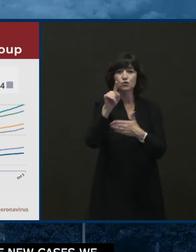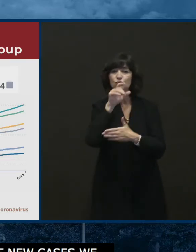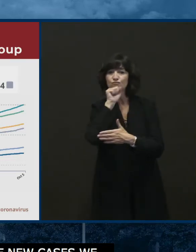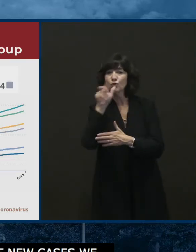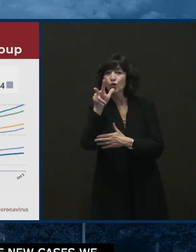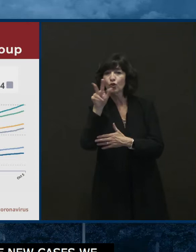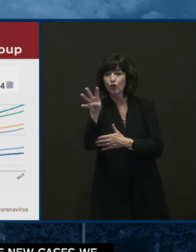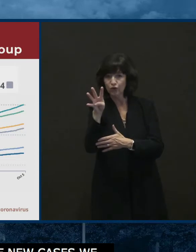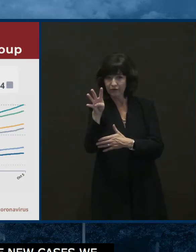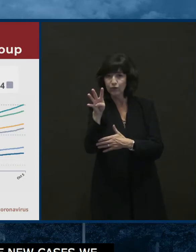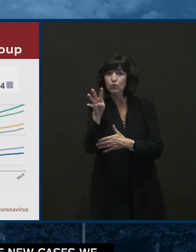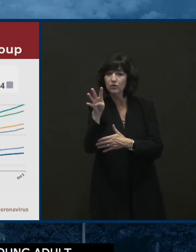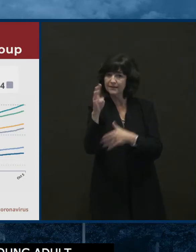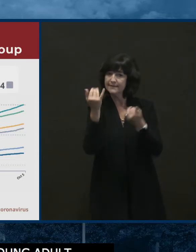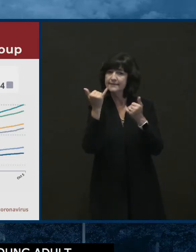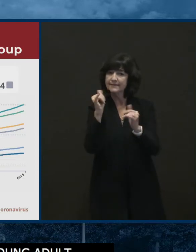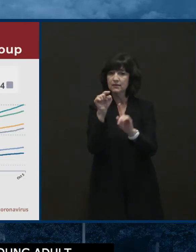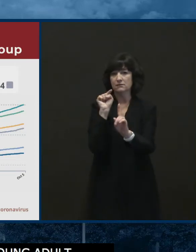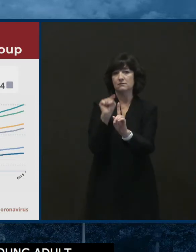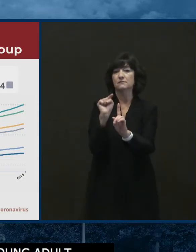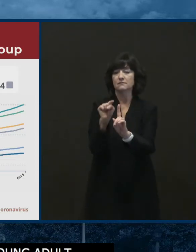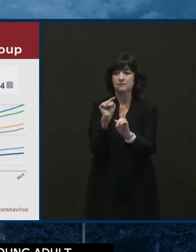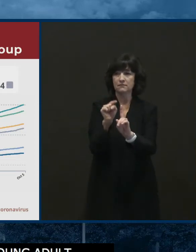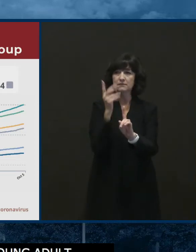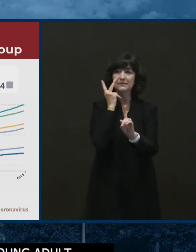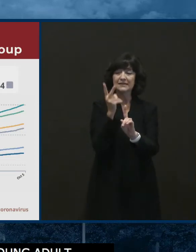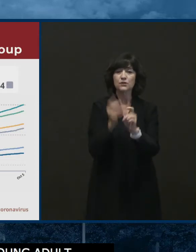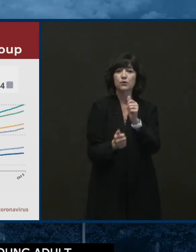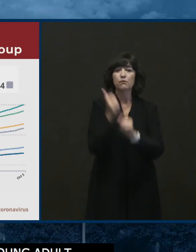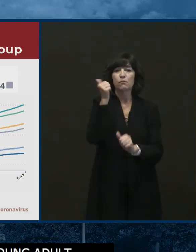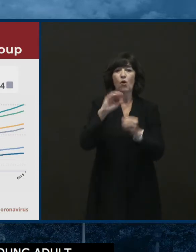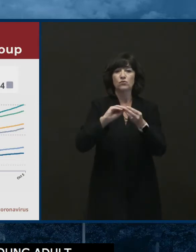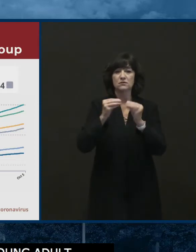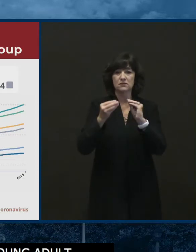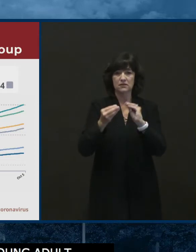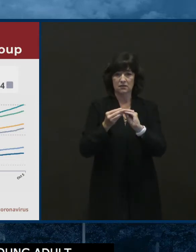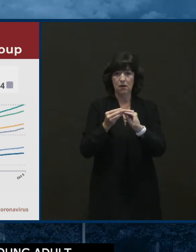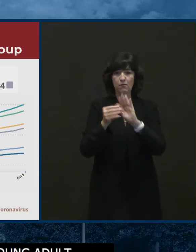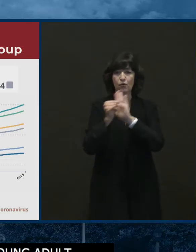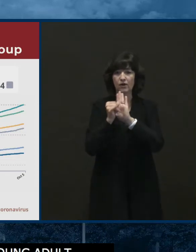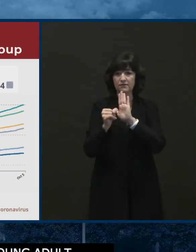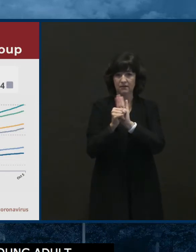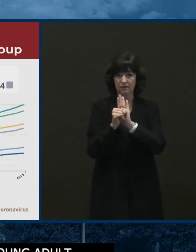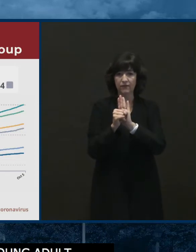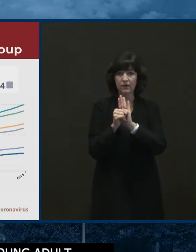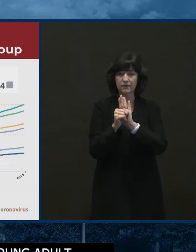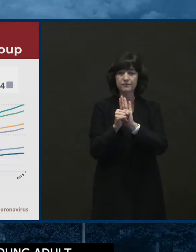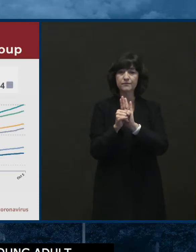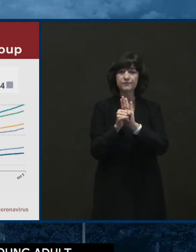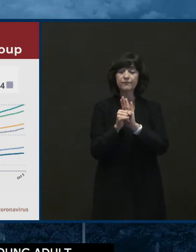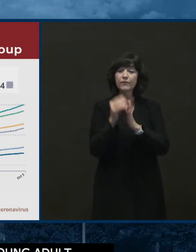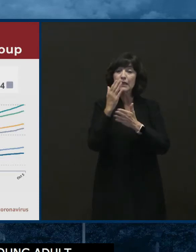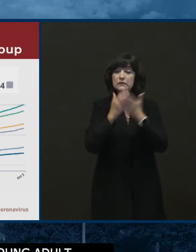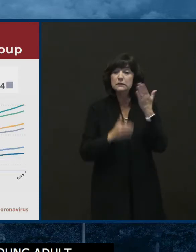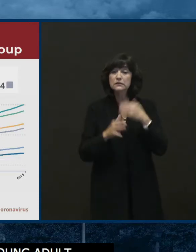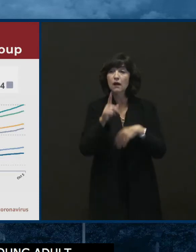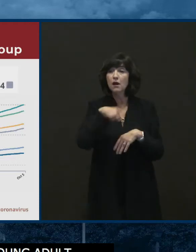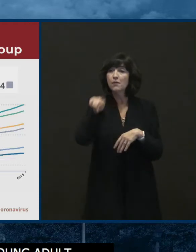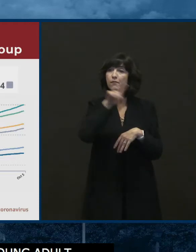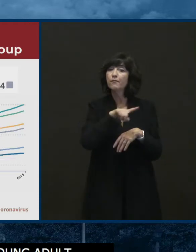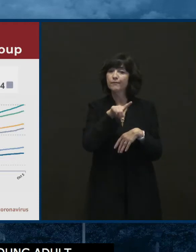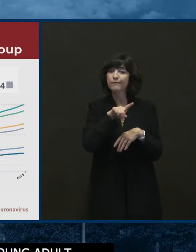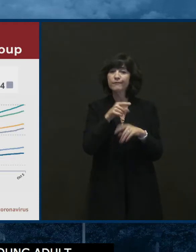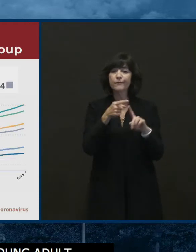the summertime beaches, and a good portion of that more recently from college and university towns